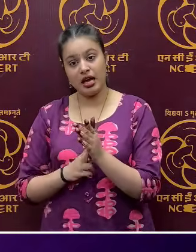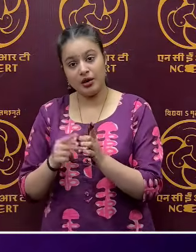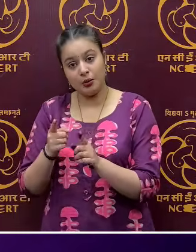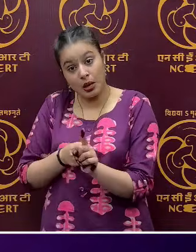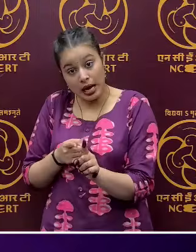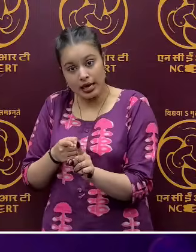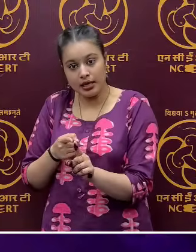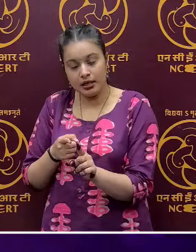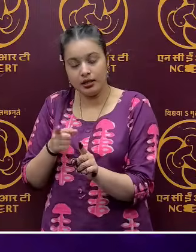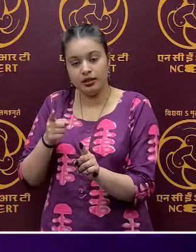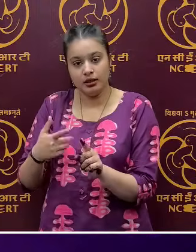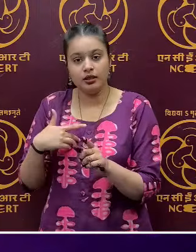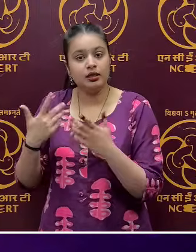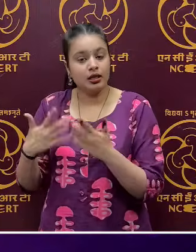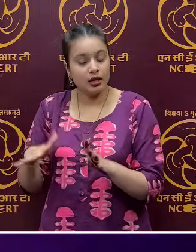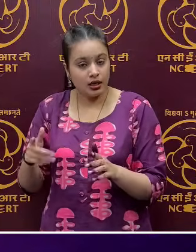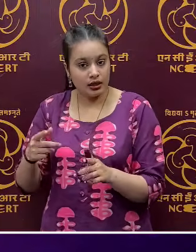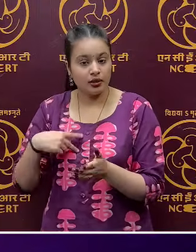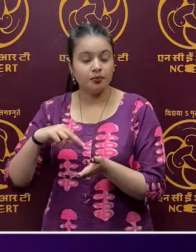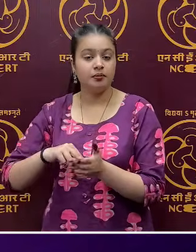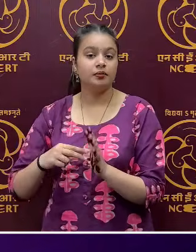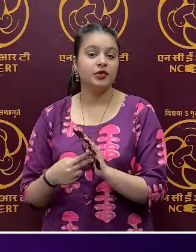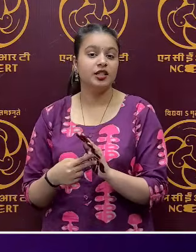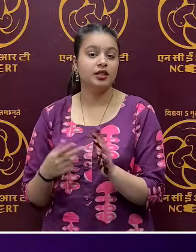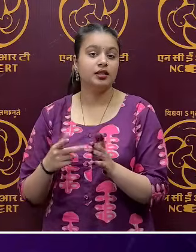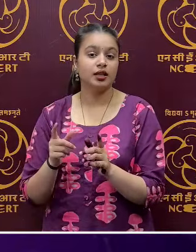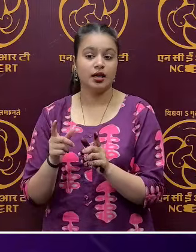the suffix, what does it mean?